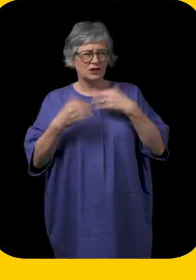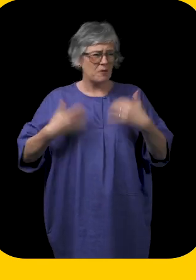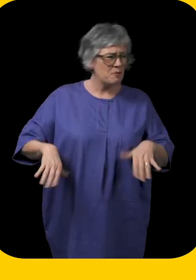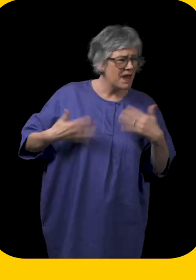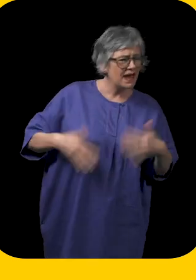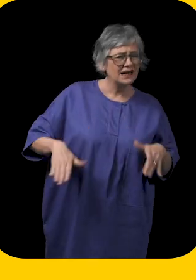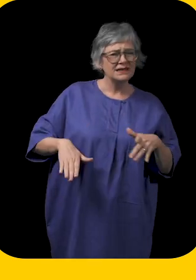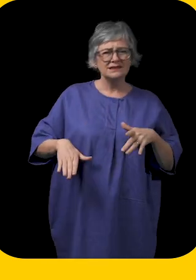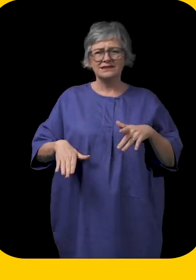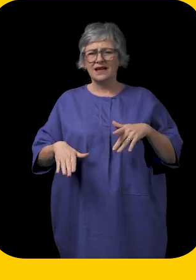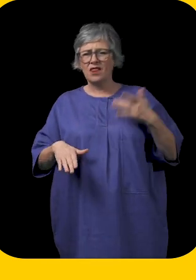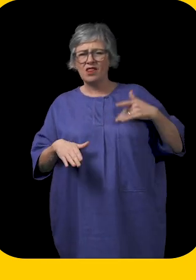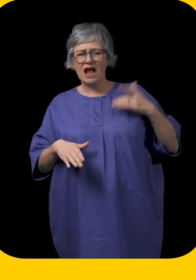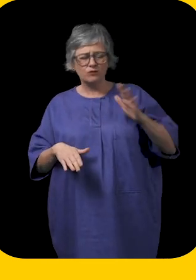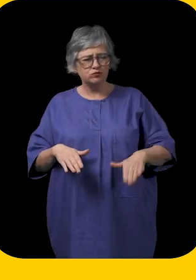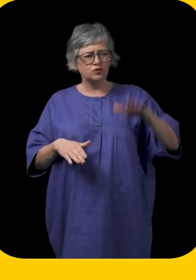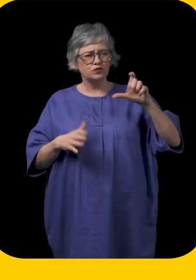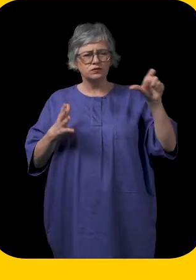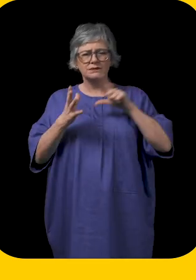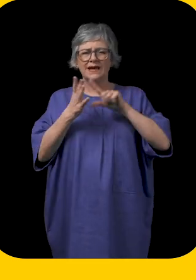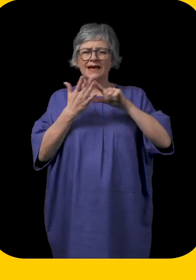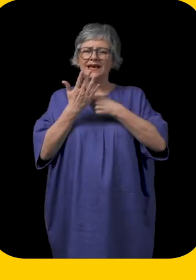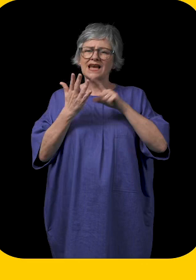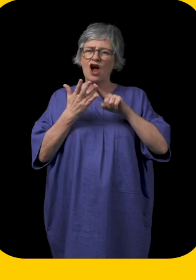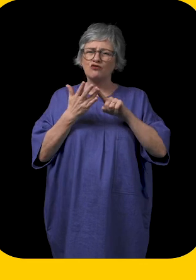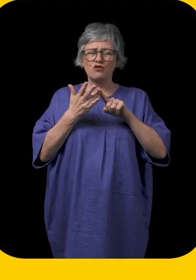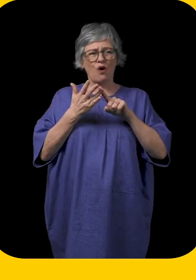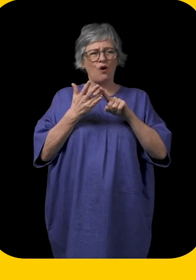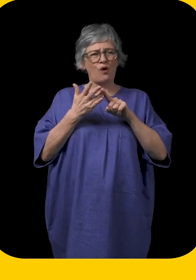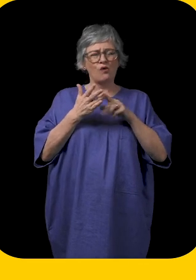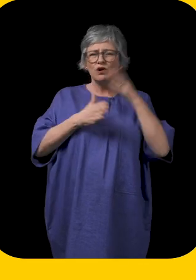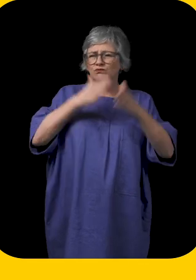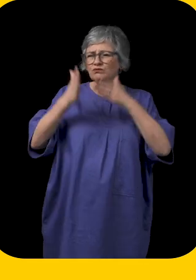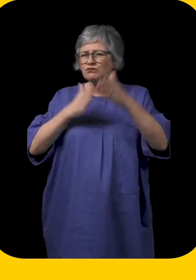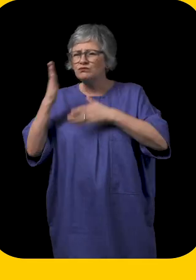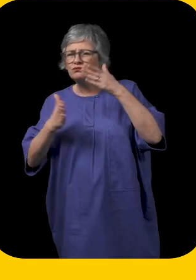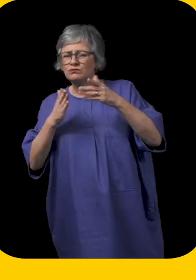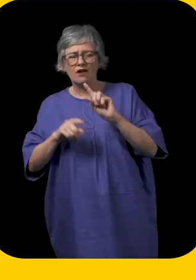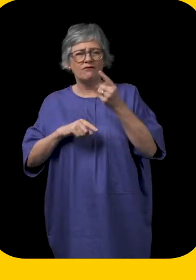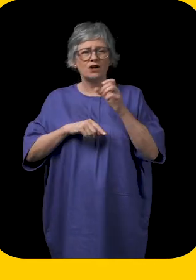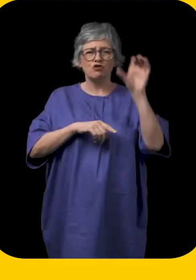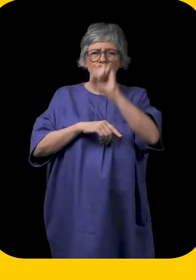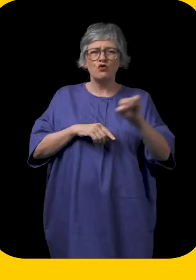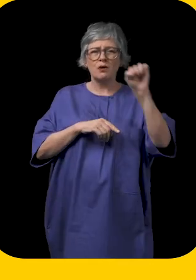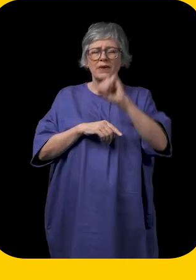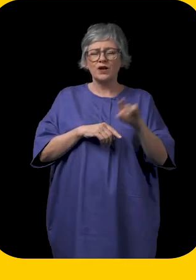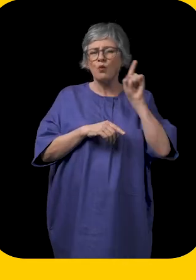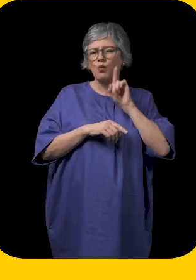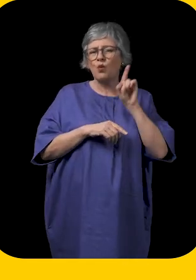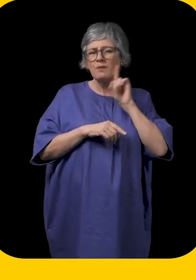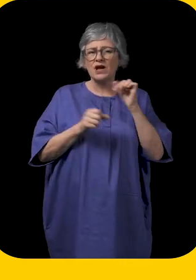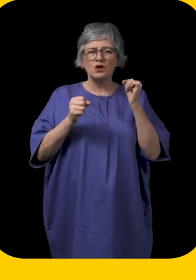and she lived this amazing life where she grew up in Cairo and traveled to Kenya, and she was the first European